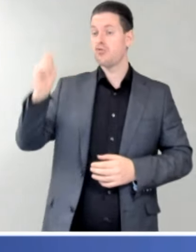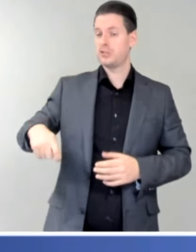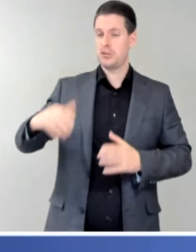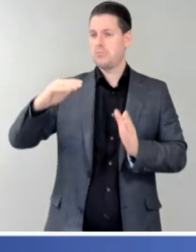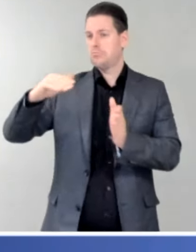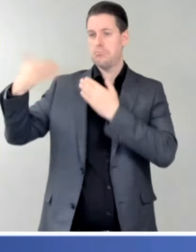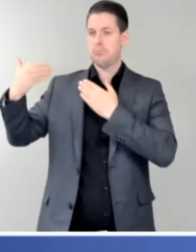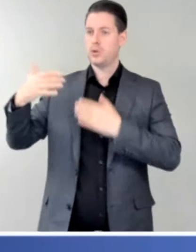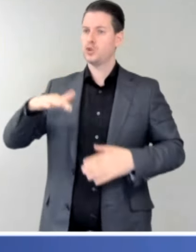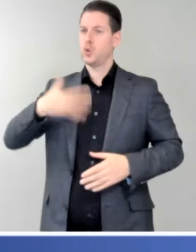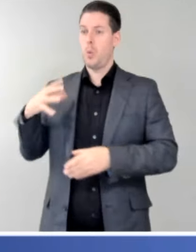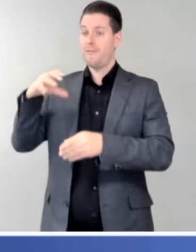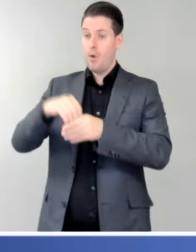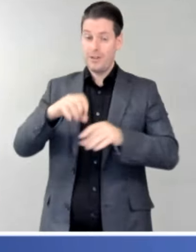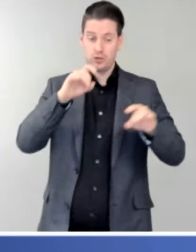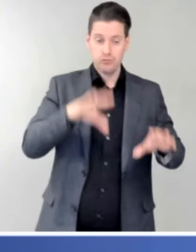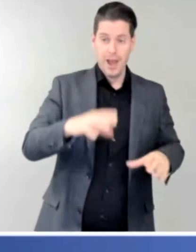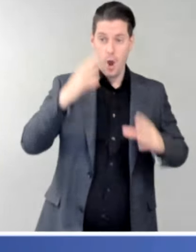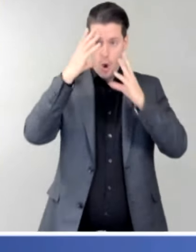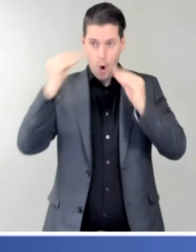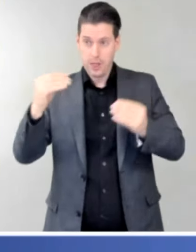Aviation Organisation, the case will continue.